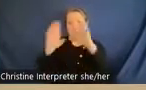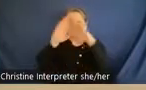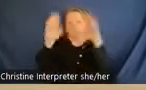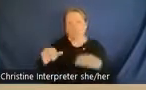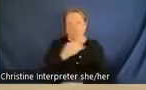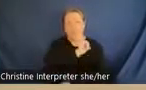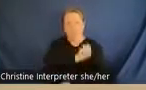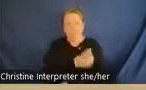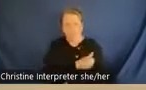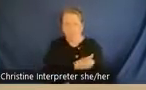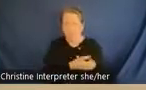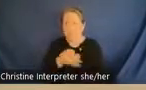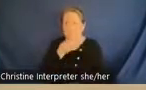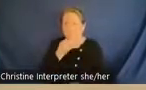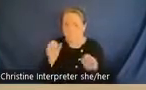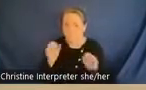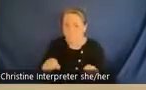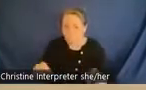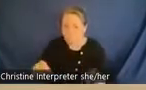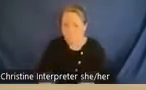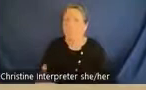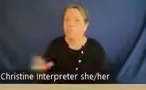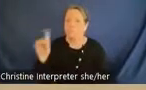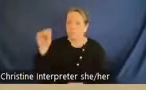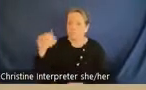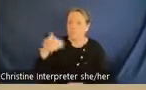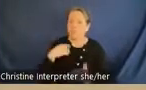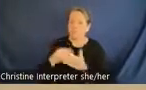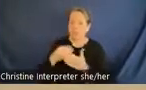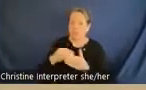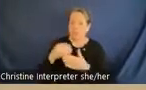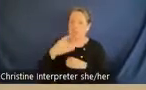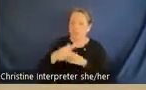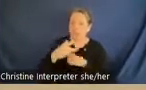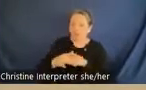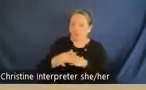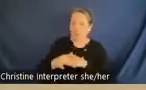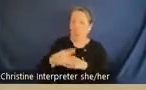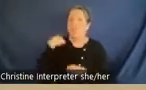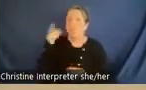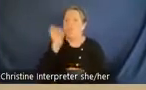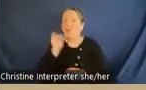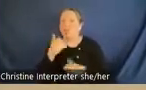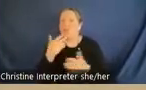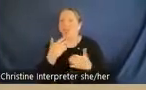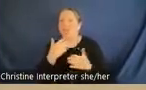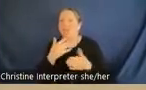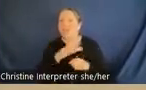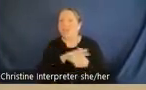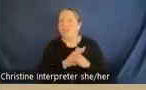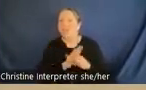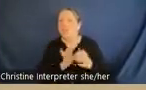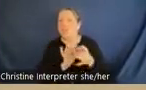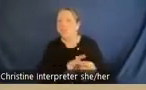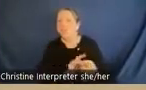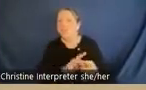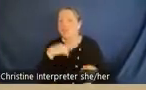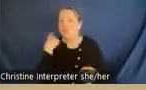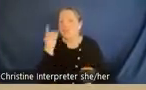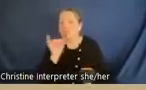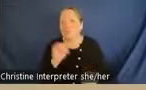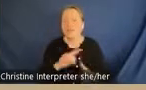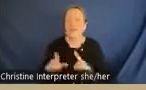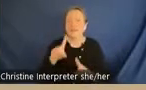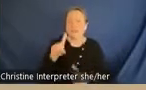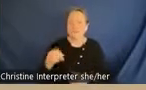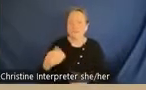available that is COVID-based on first glance, but they have vouchers that are